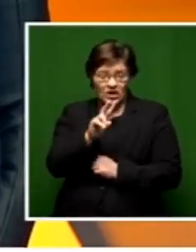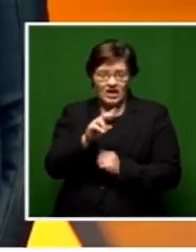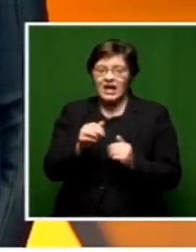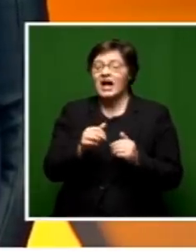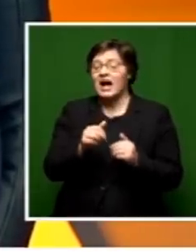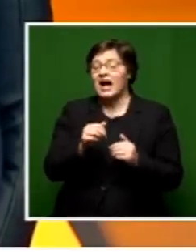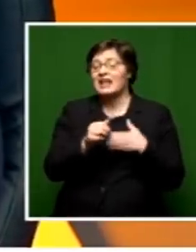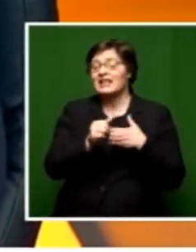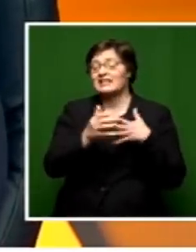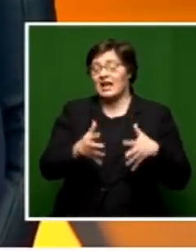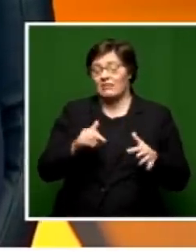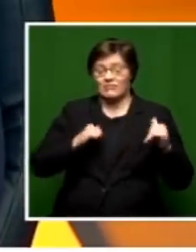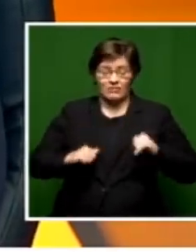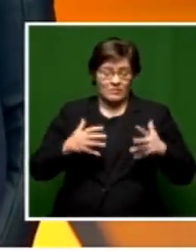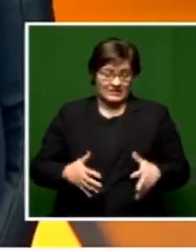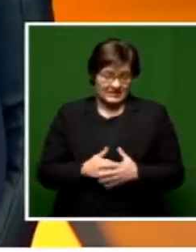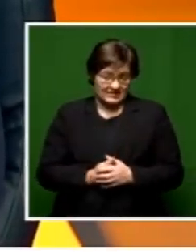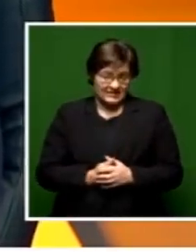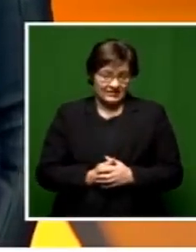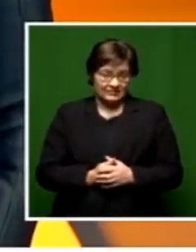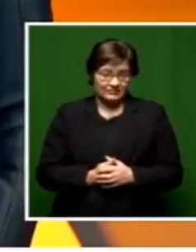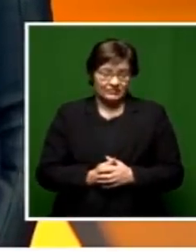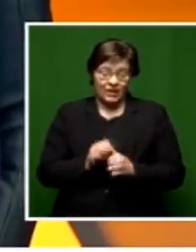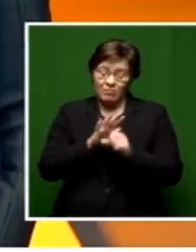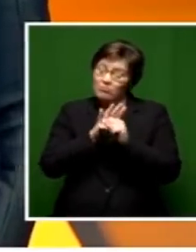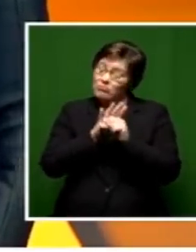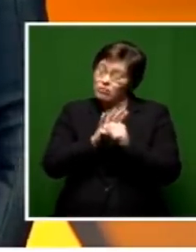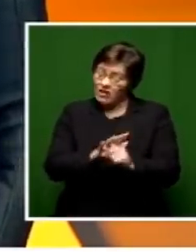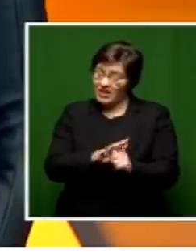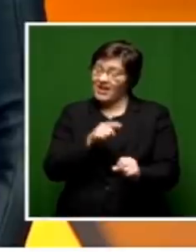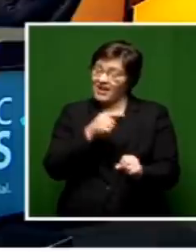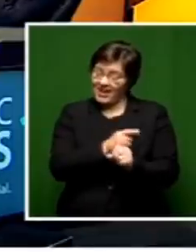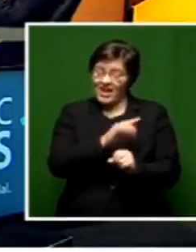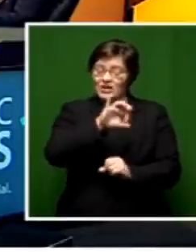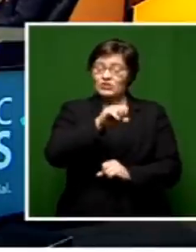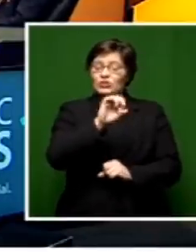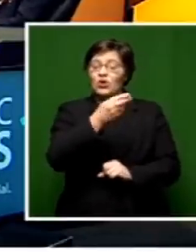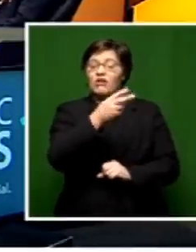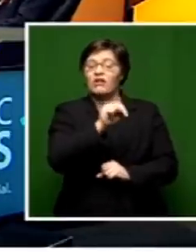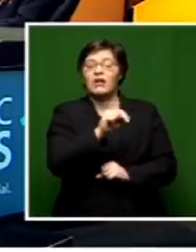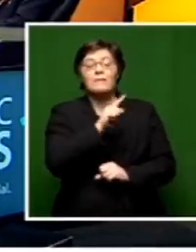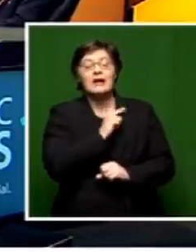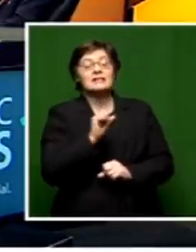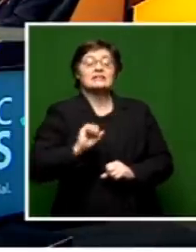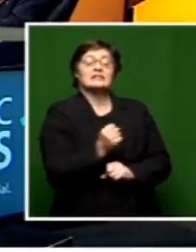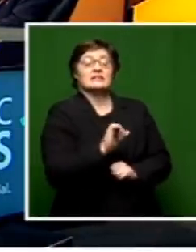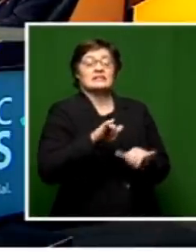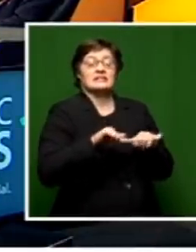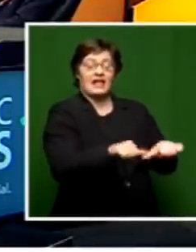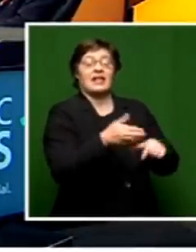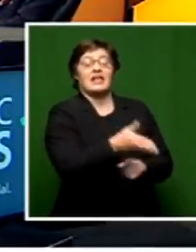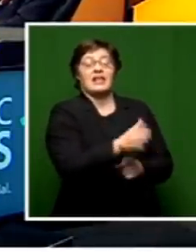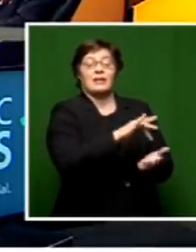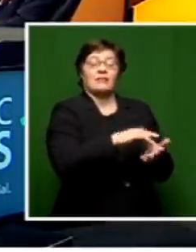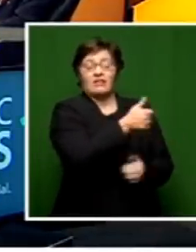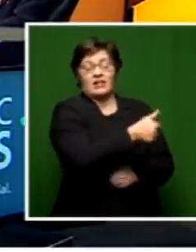lot of pressure for John to explain why he should be kept in his position. So what was John saying on the campaign trail? John